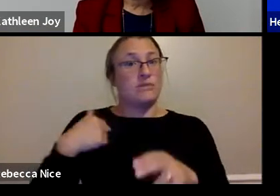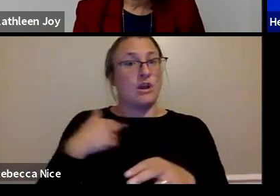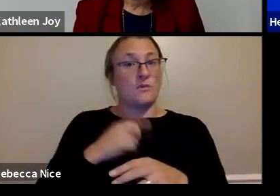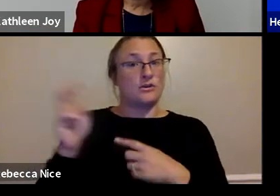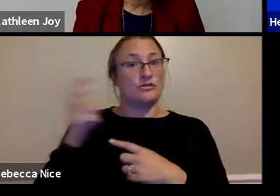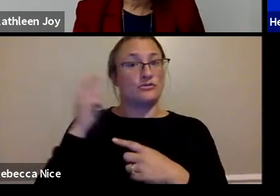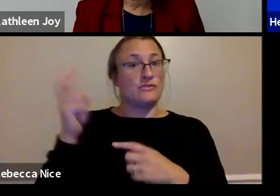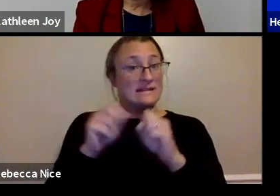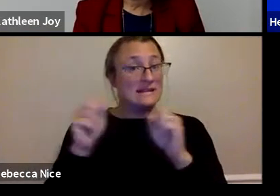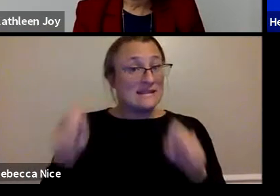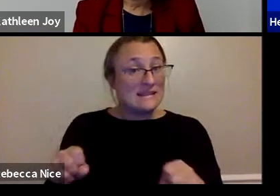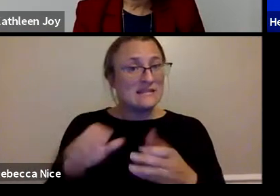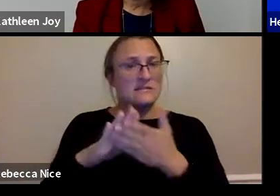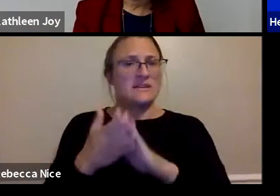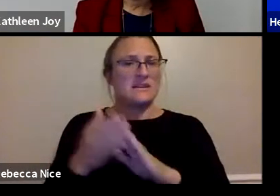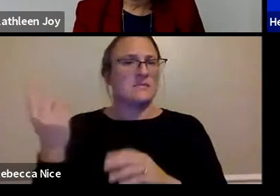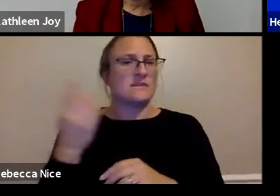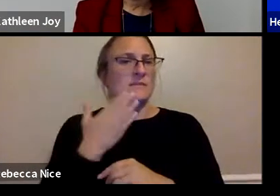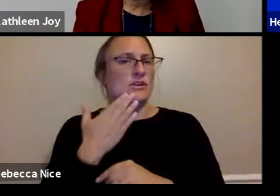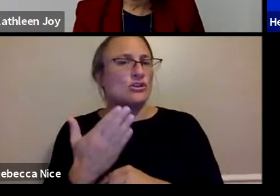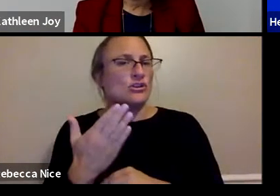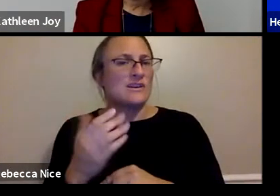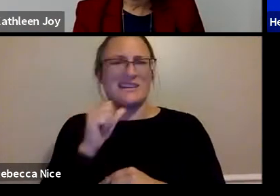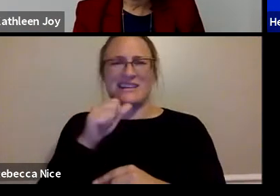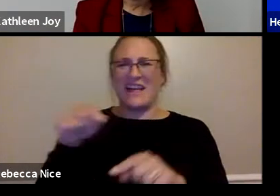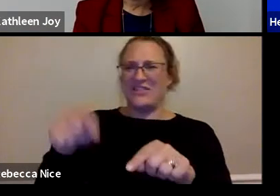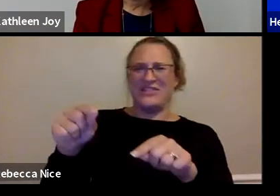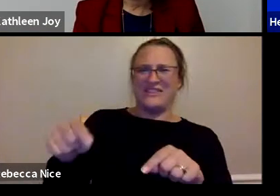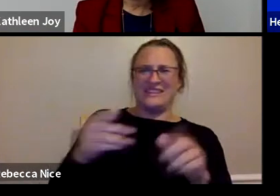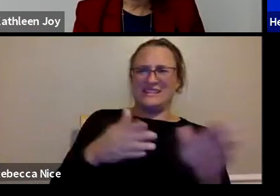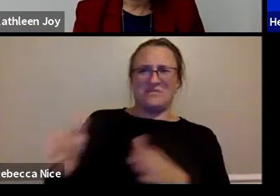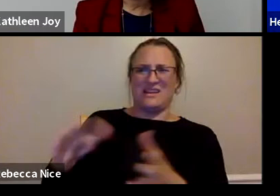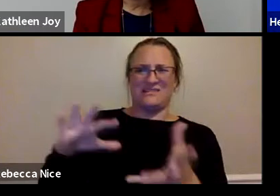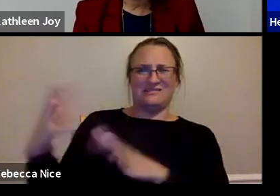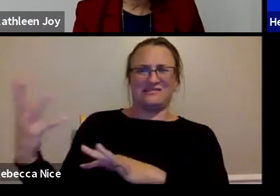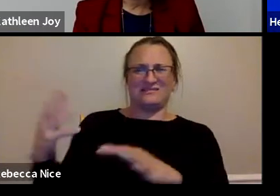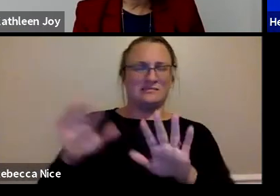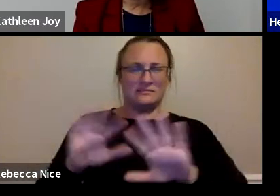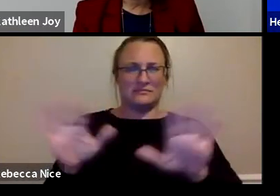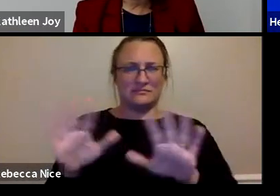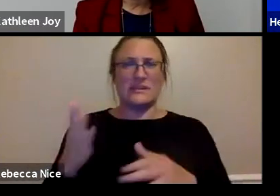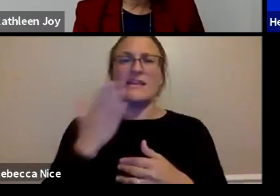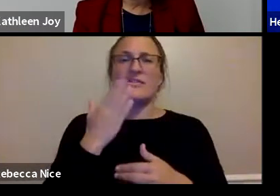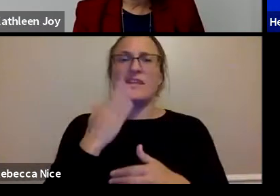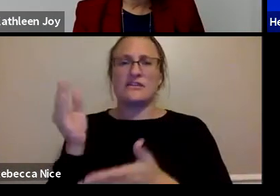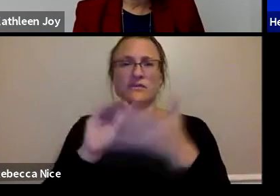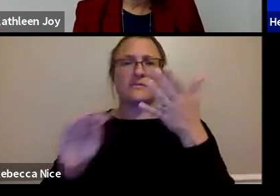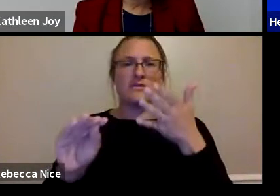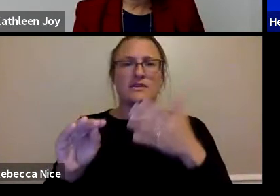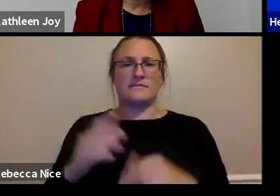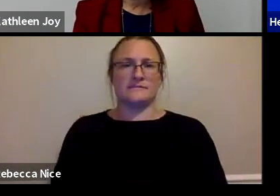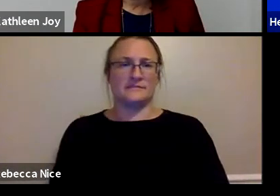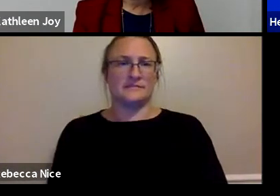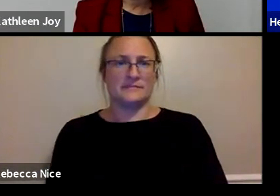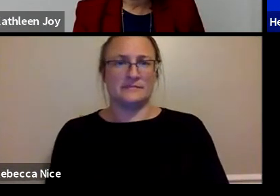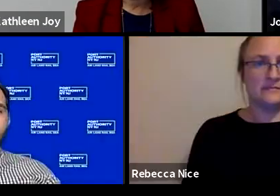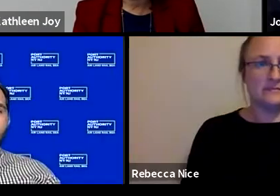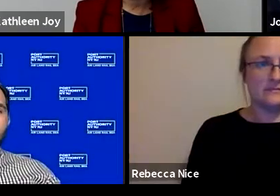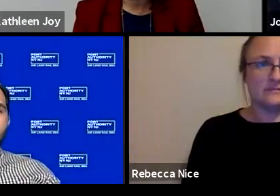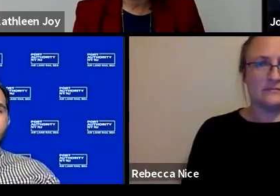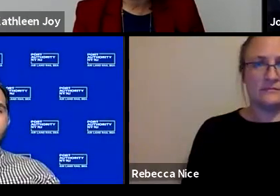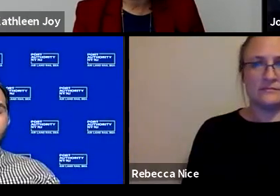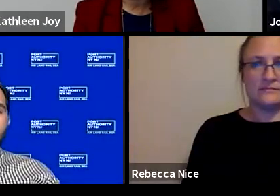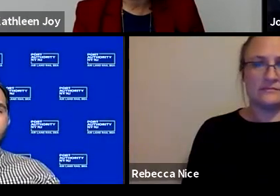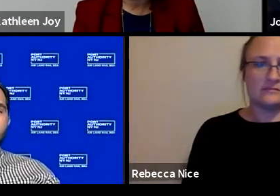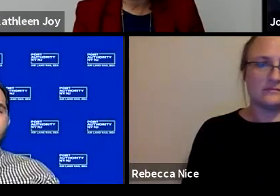something good, not this half-baked plan. Thank you for your time, and thanks for making sure I fit in tonight. Thank you. We